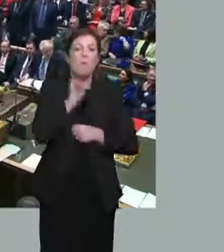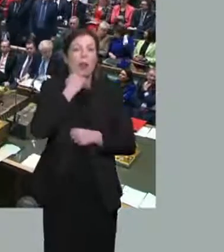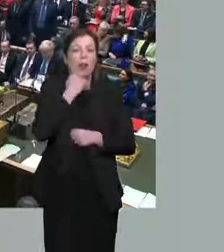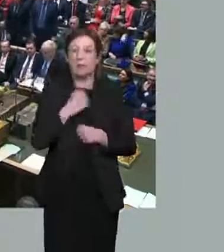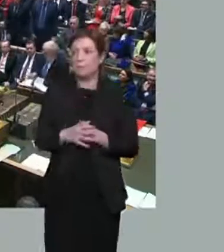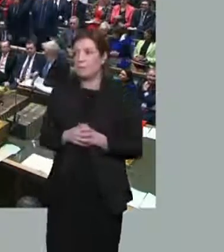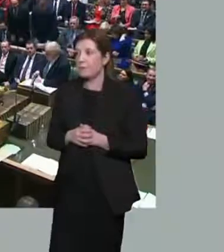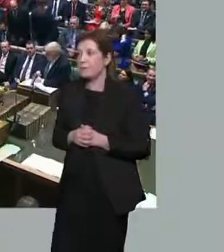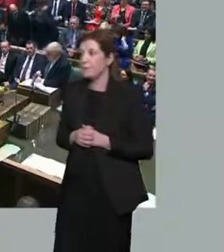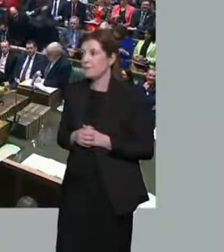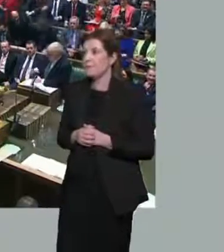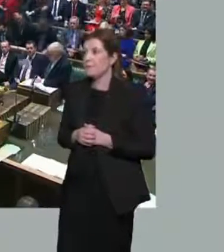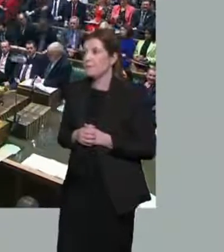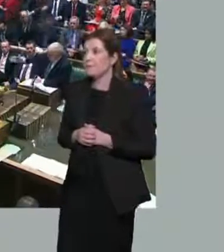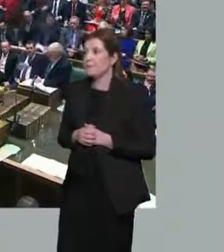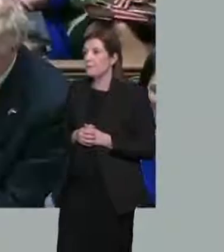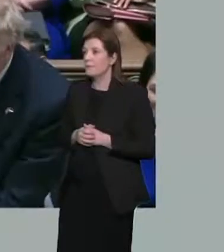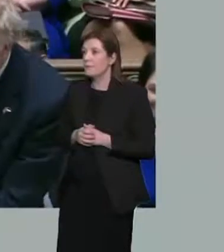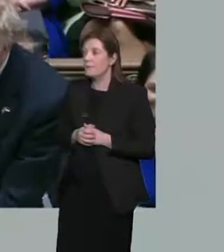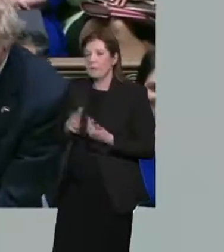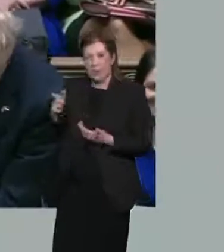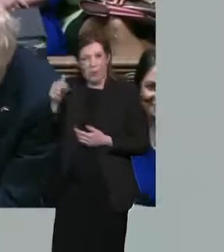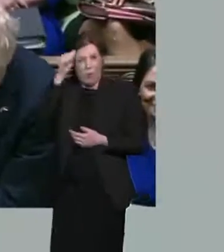just advise Mystic Meg over here